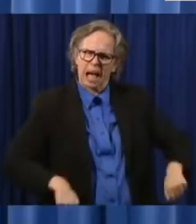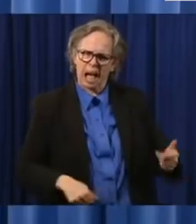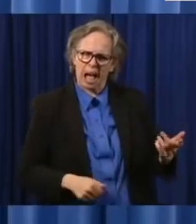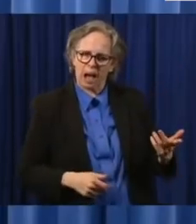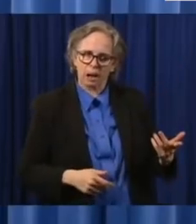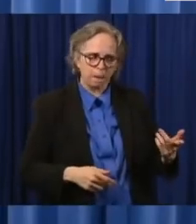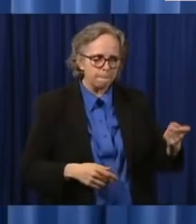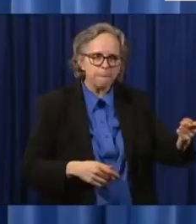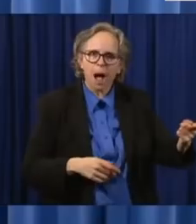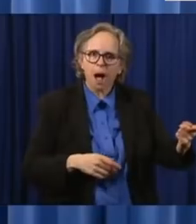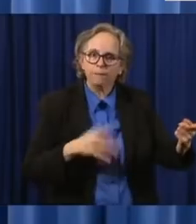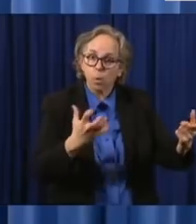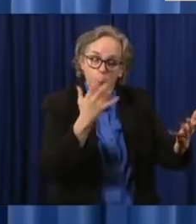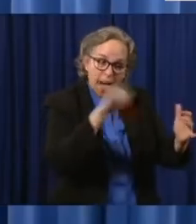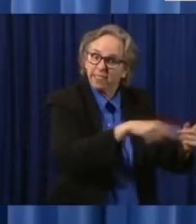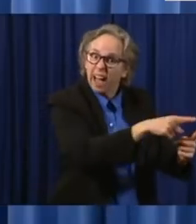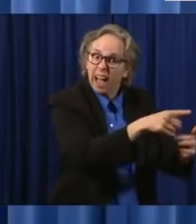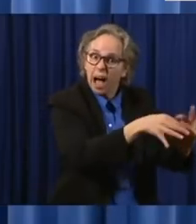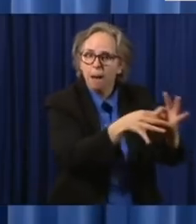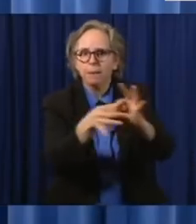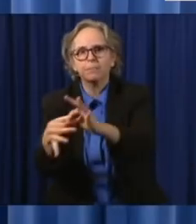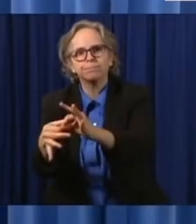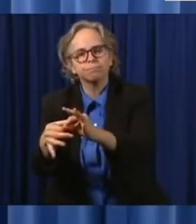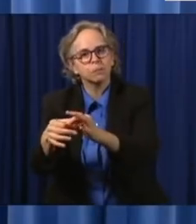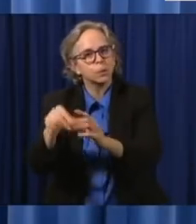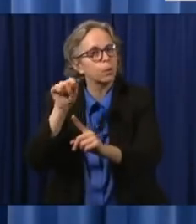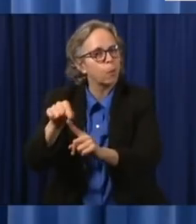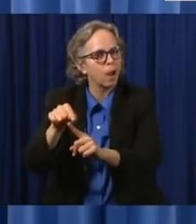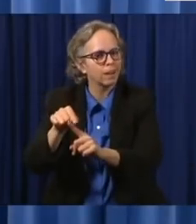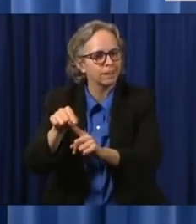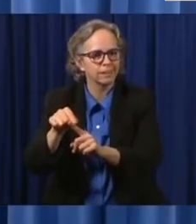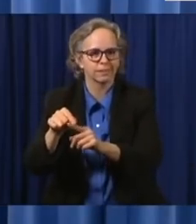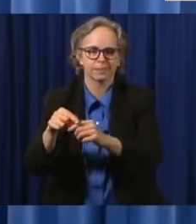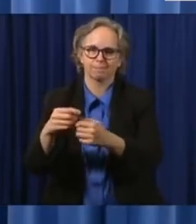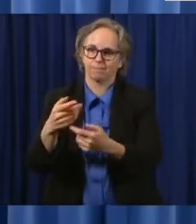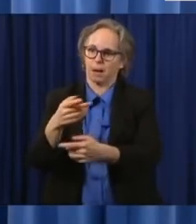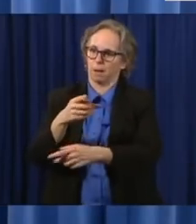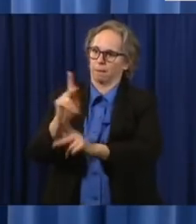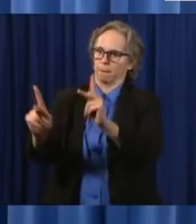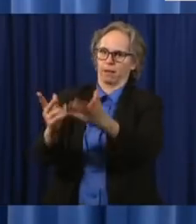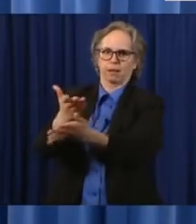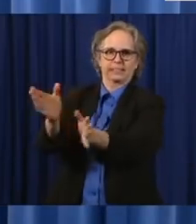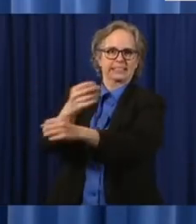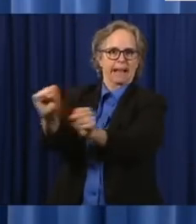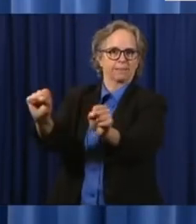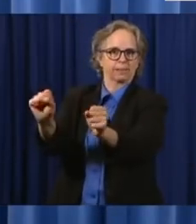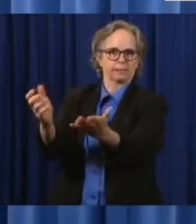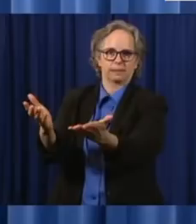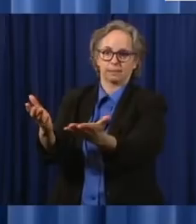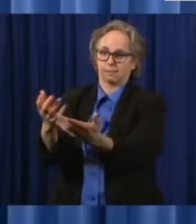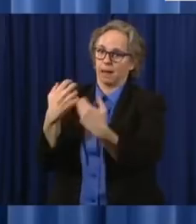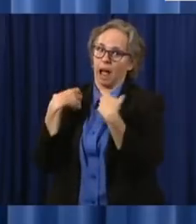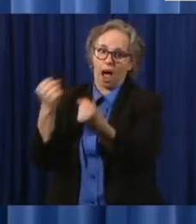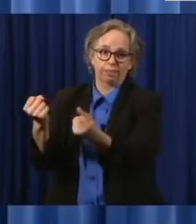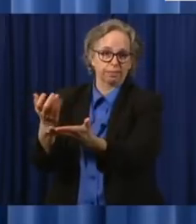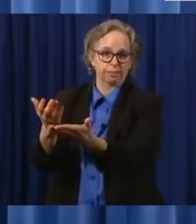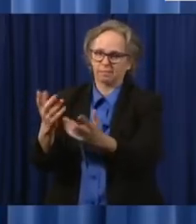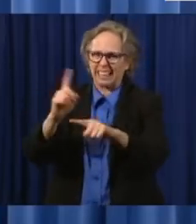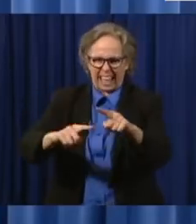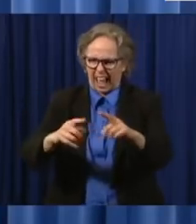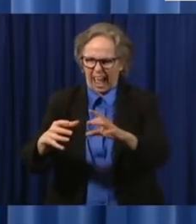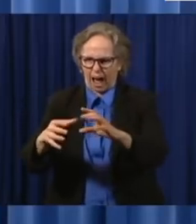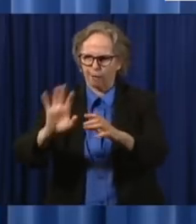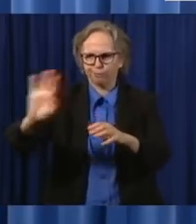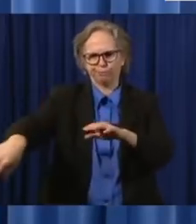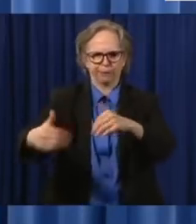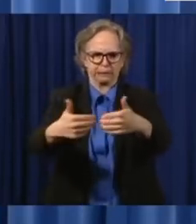to the whole issue about public safety and public health. You cannot separate the two. And if